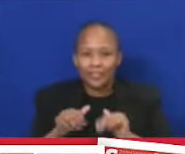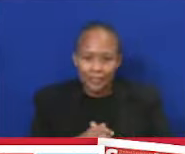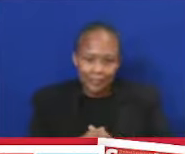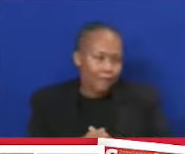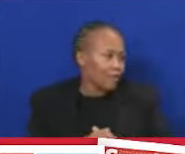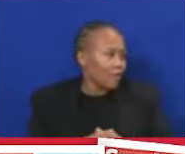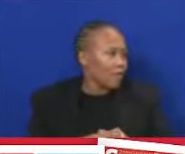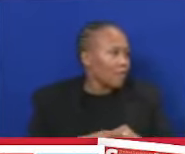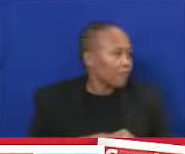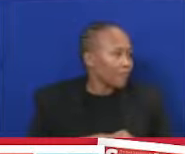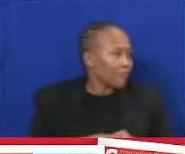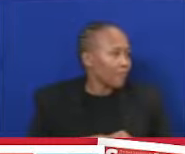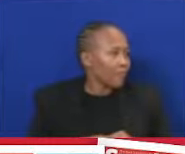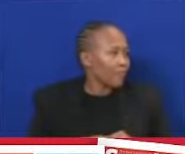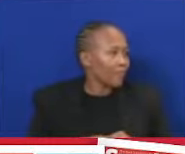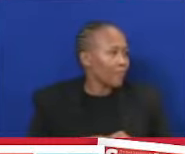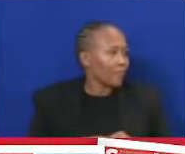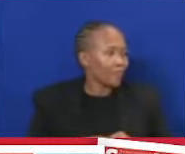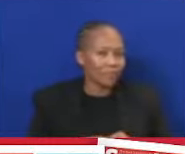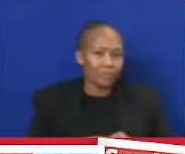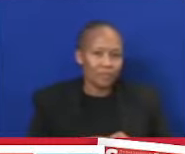I have not married him.